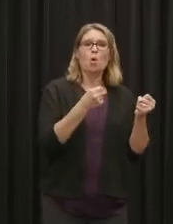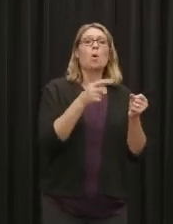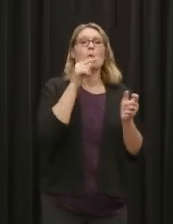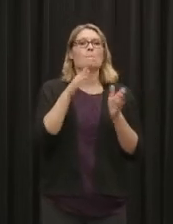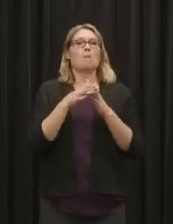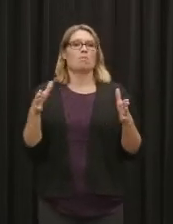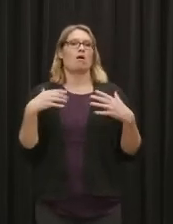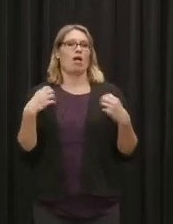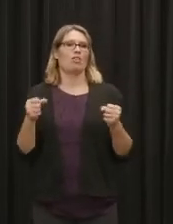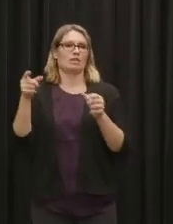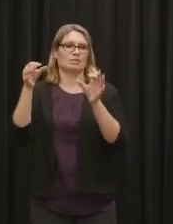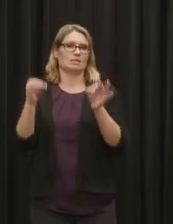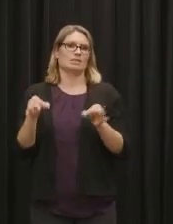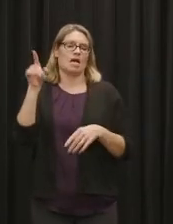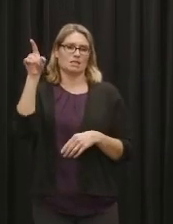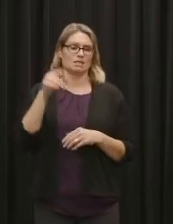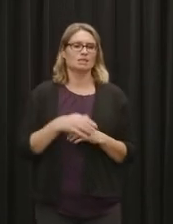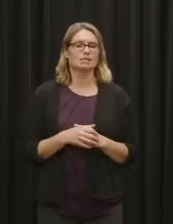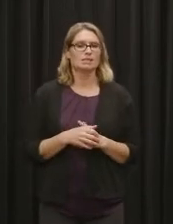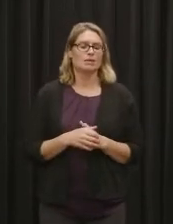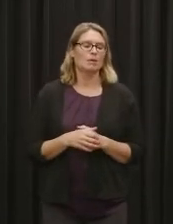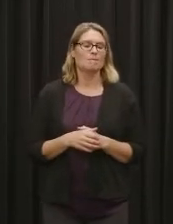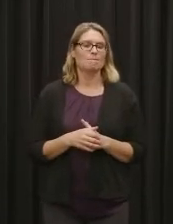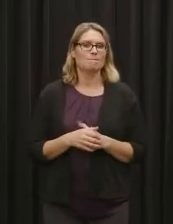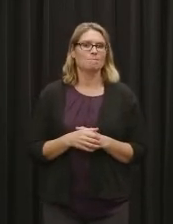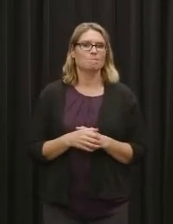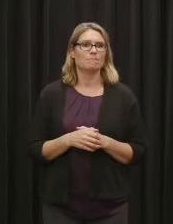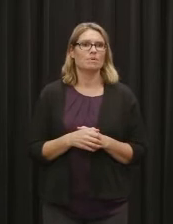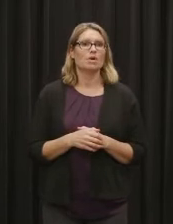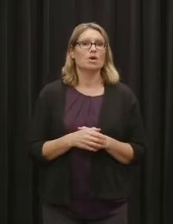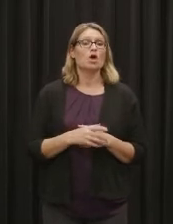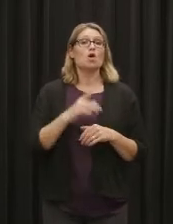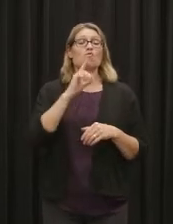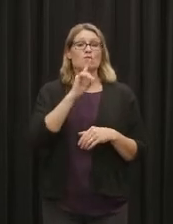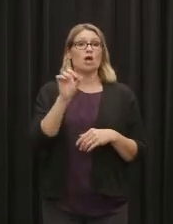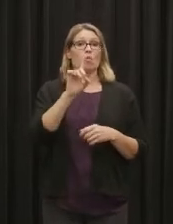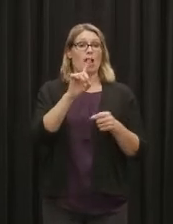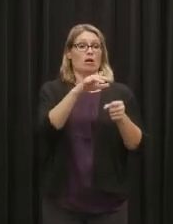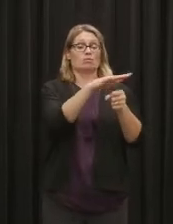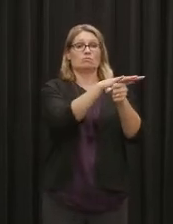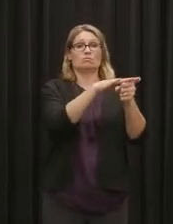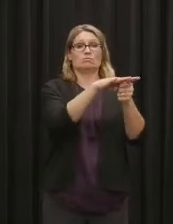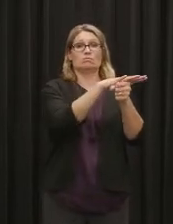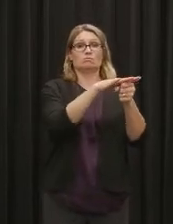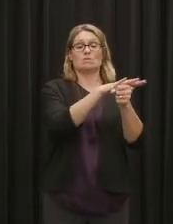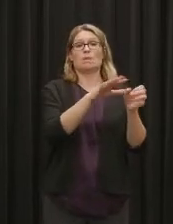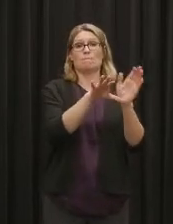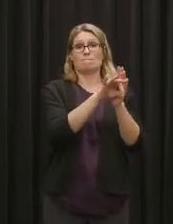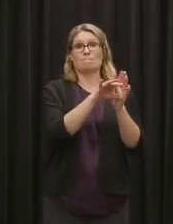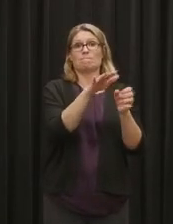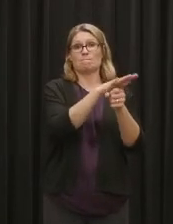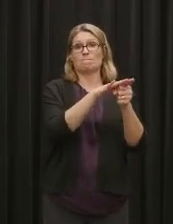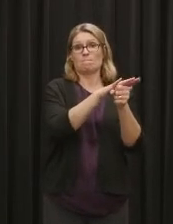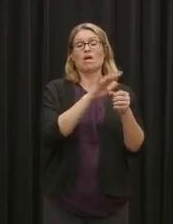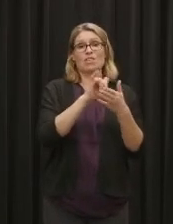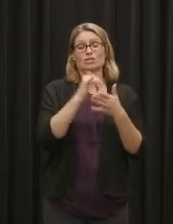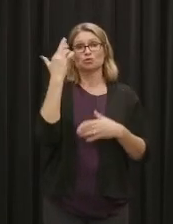and it was made based on really geographic centrality in the